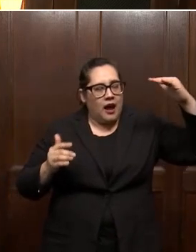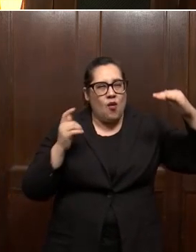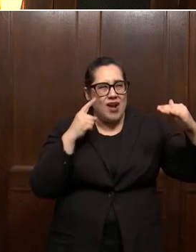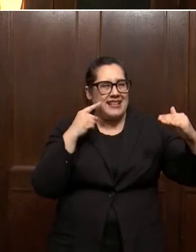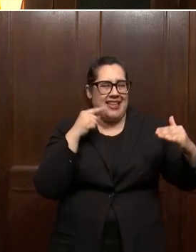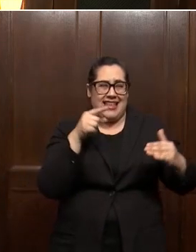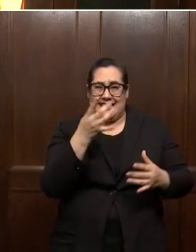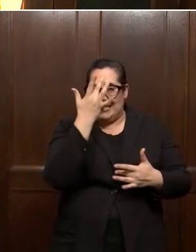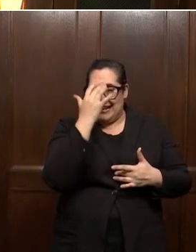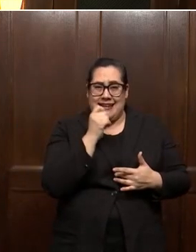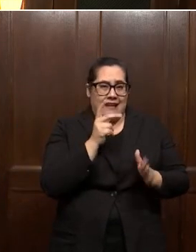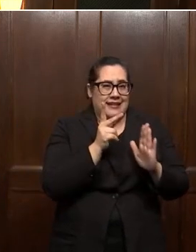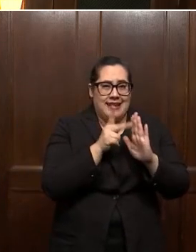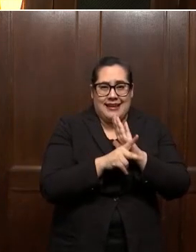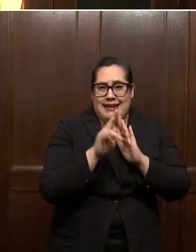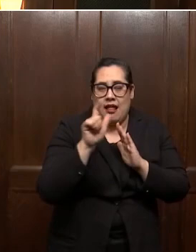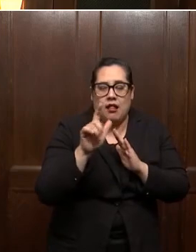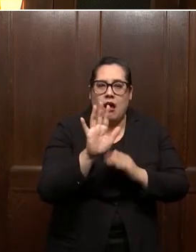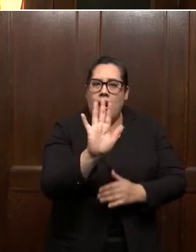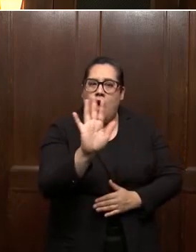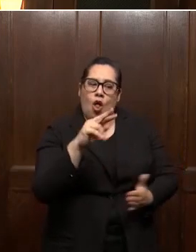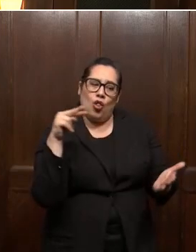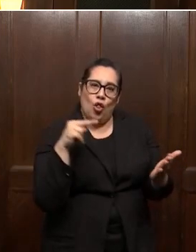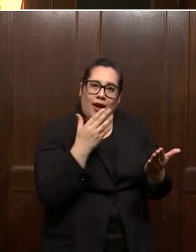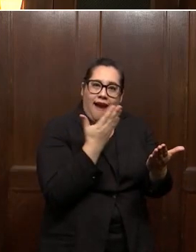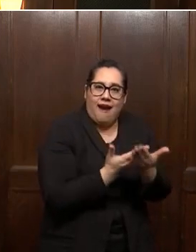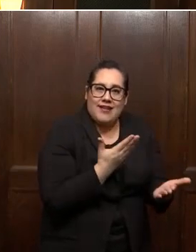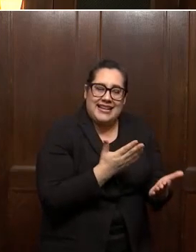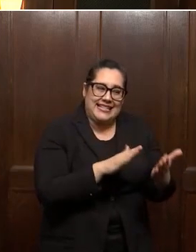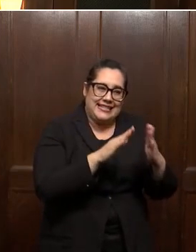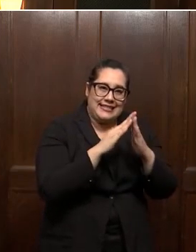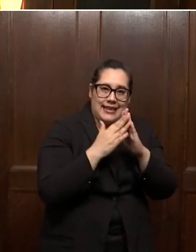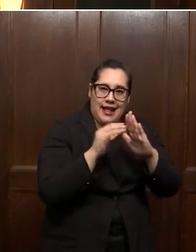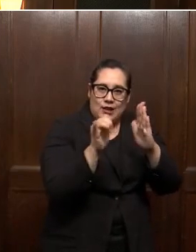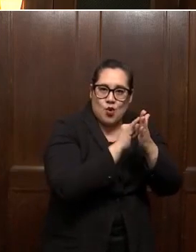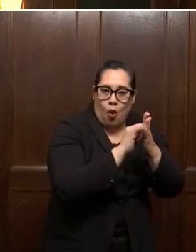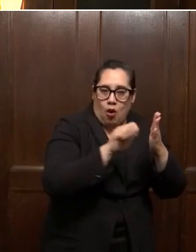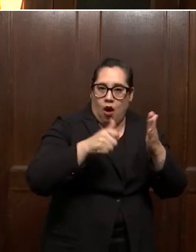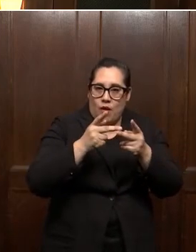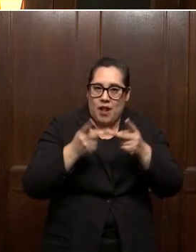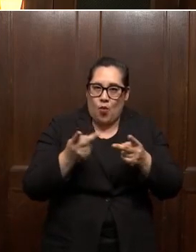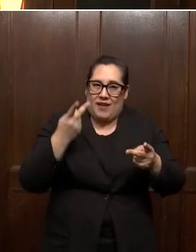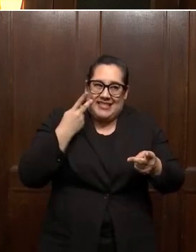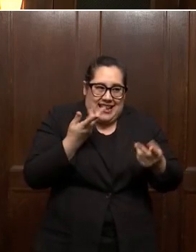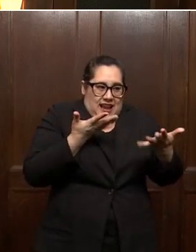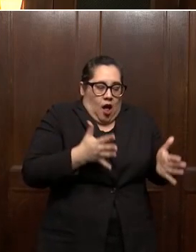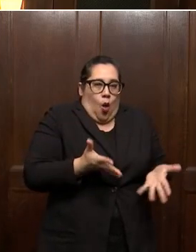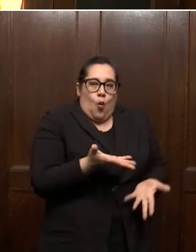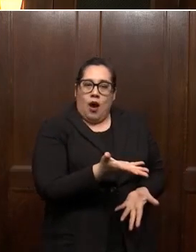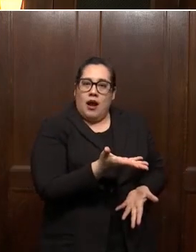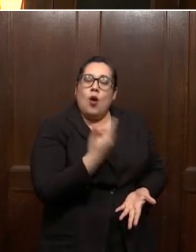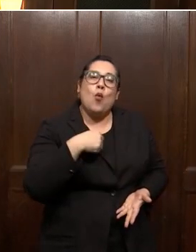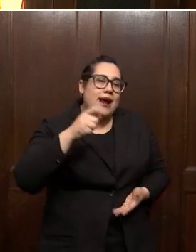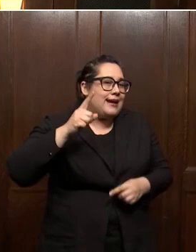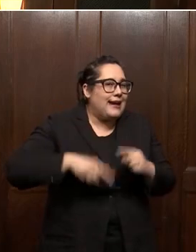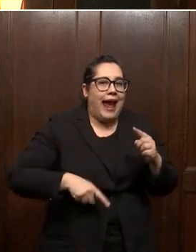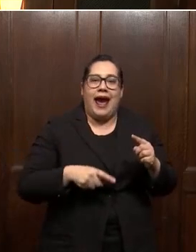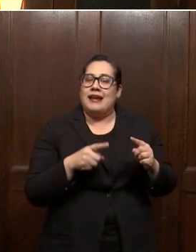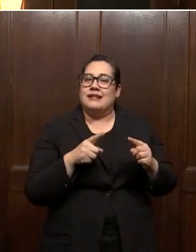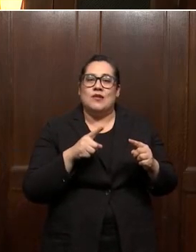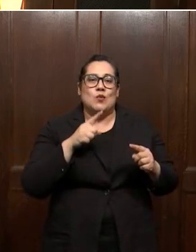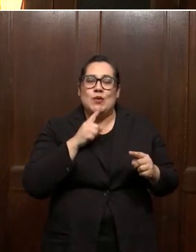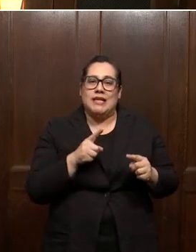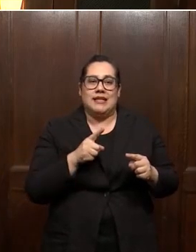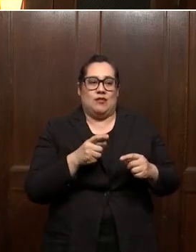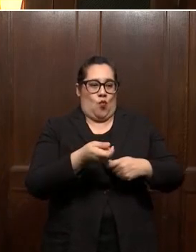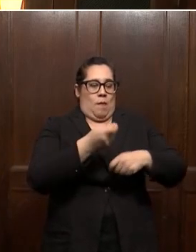kill, look at the evidence. In a city like New York, in other places where we've seen it skyrocket, we cannot be complacent.